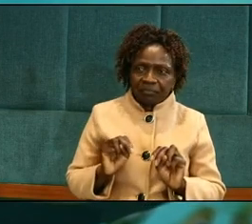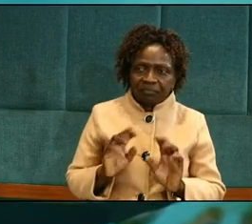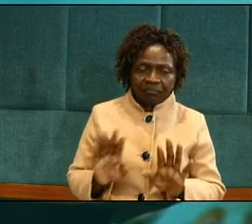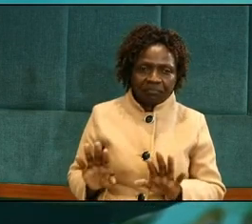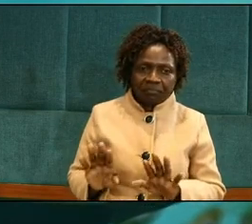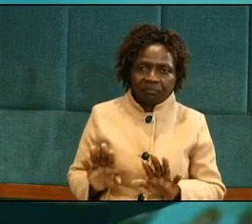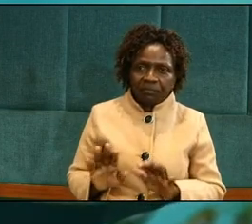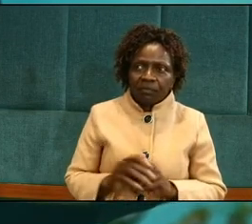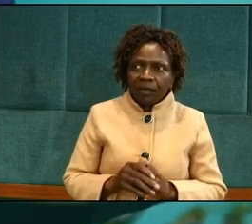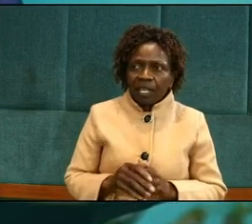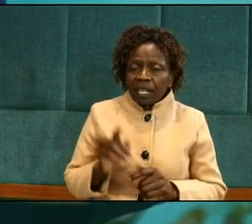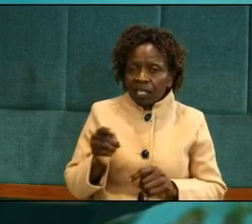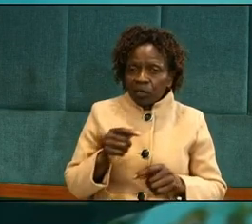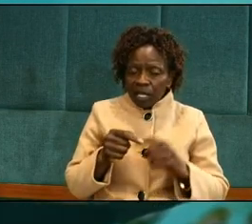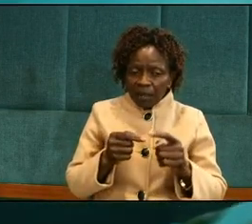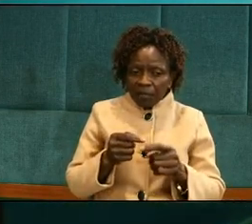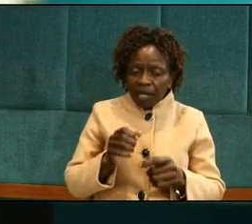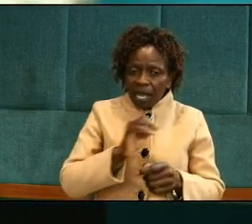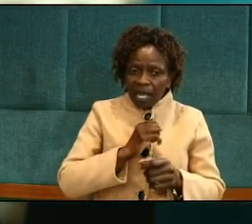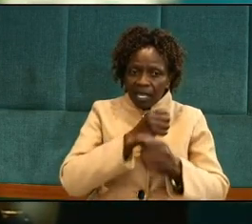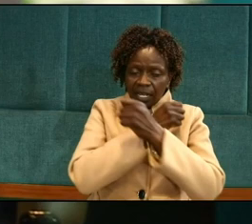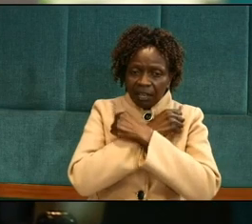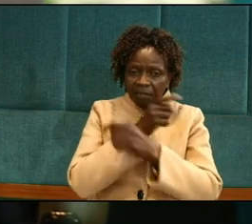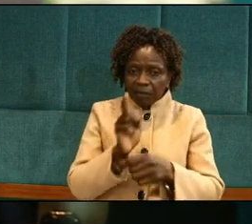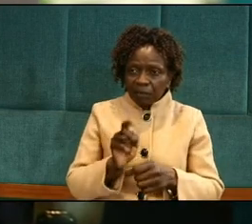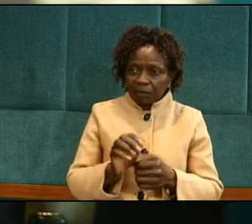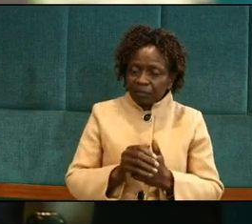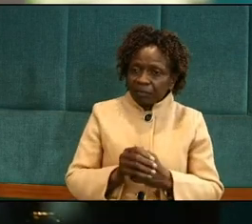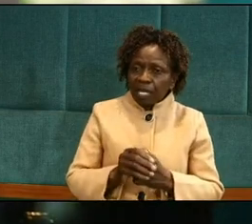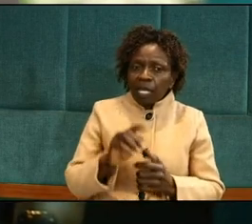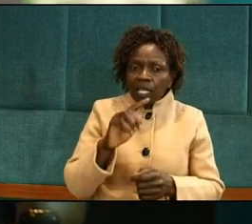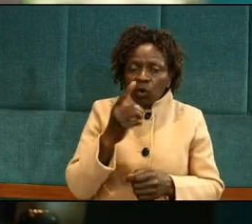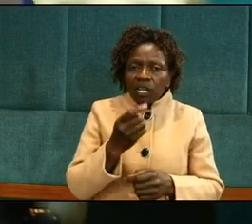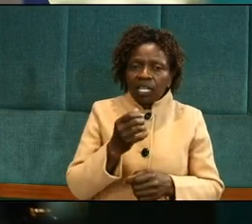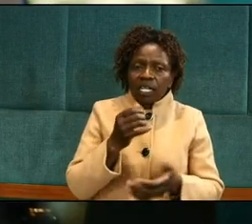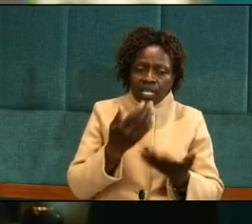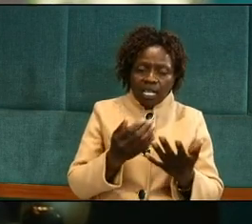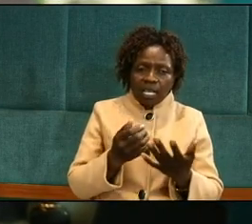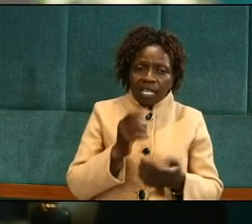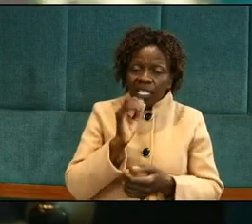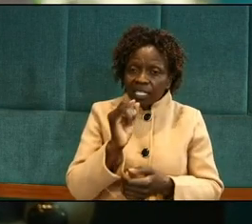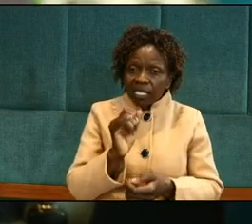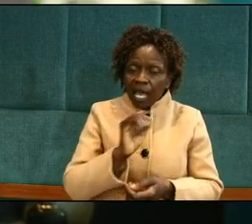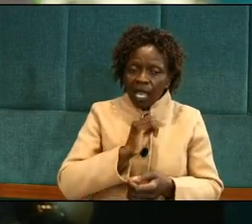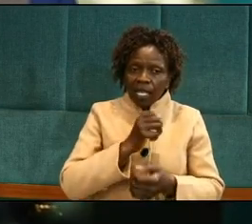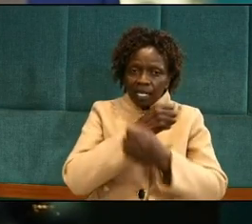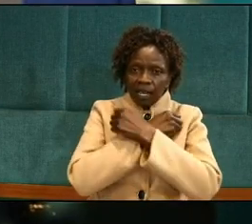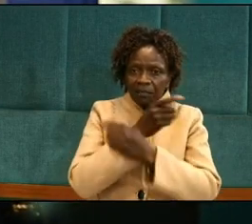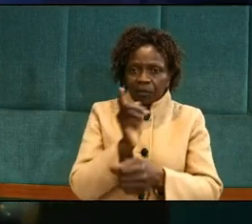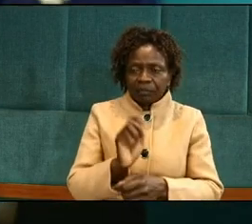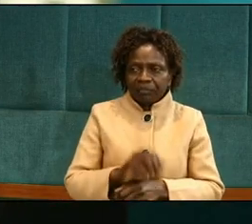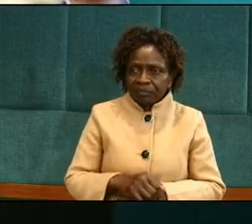you." Another activity comes, the only thing is, "I do what? I love